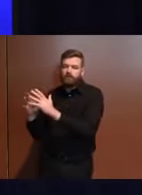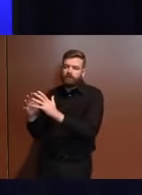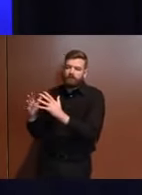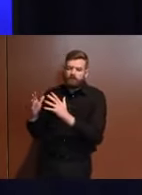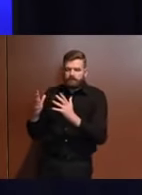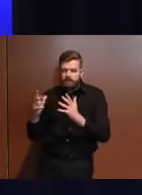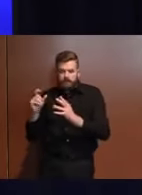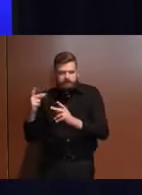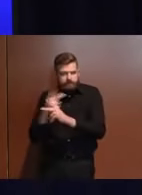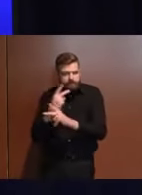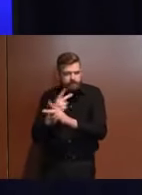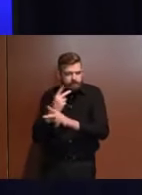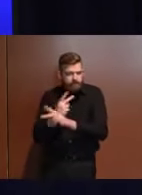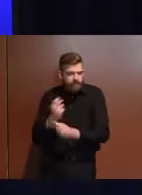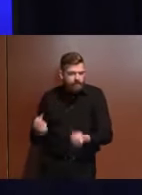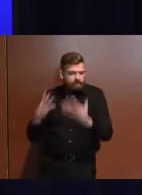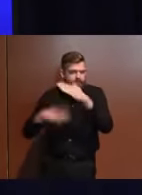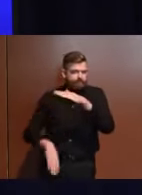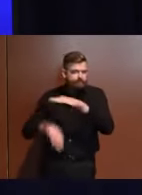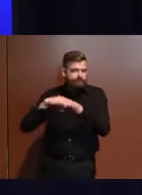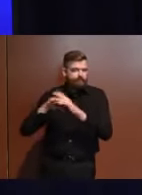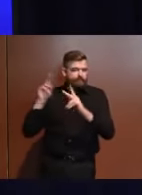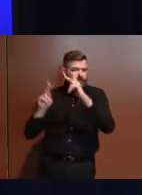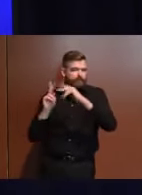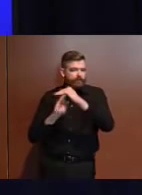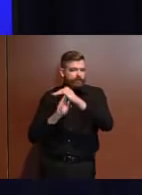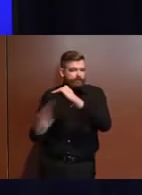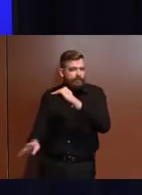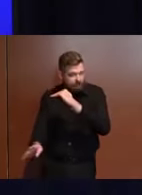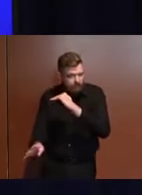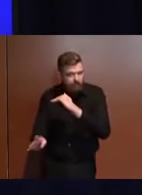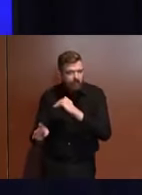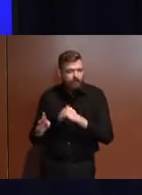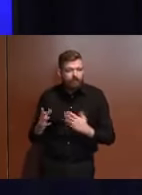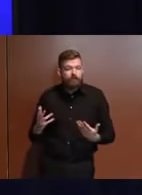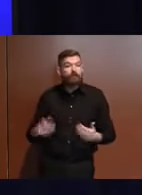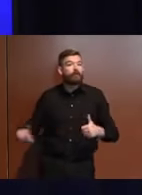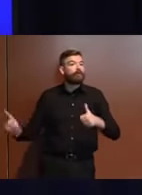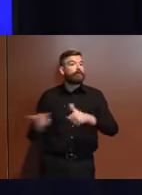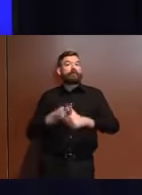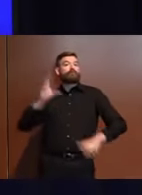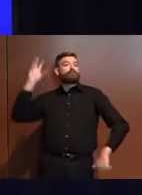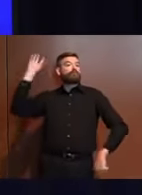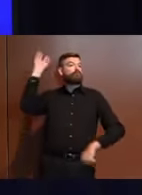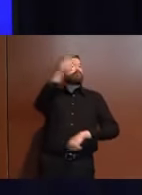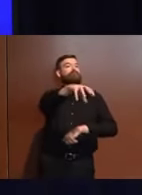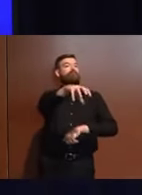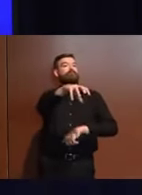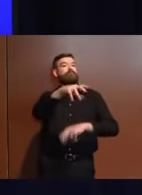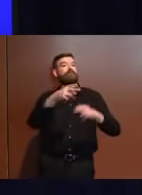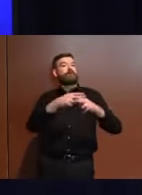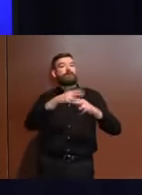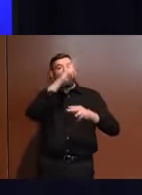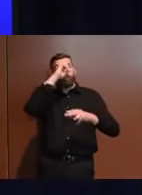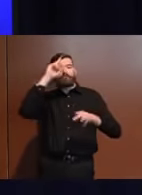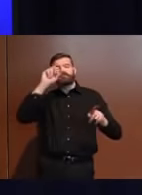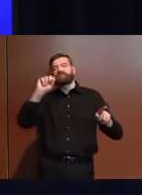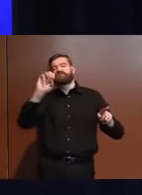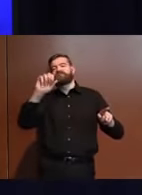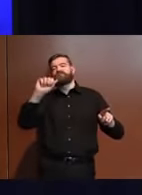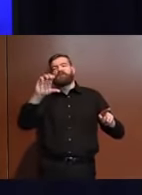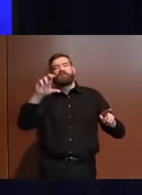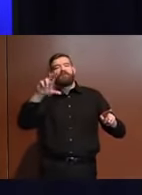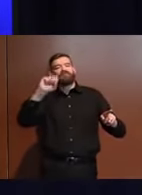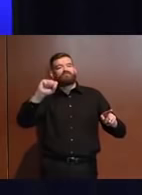or so, thereabouts, we're going to see that first site up at Secaucus in the Meadowlands erected. And as far as the overnight